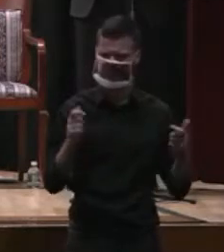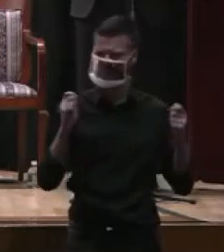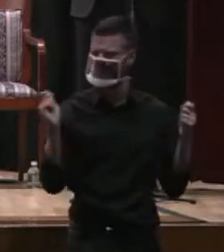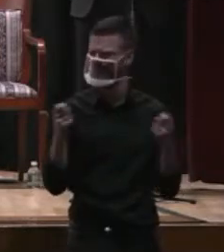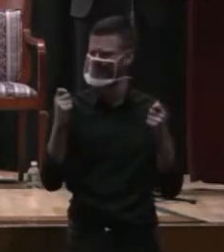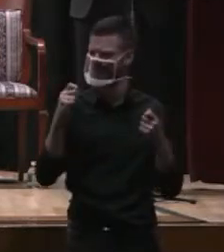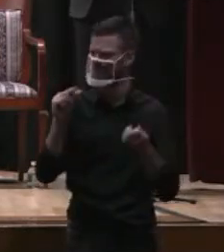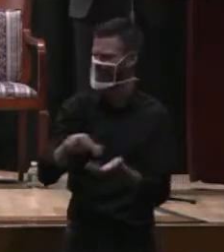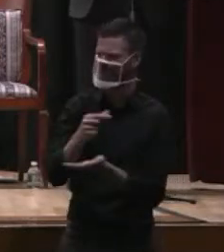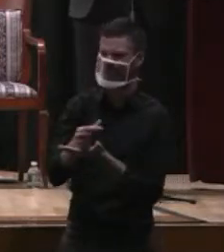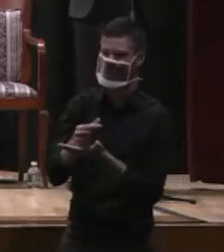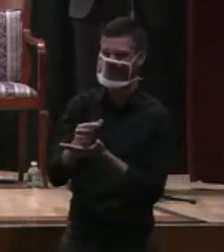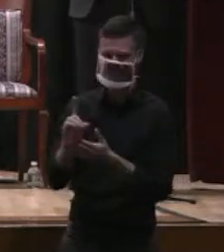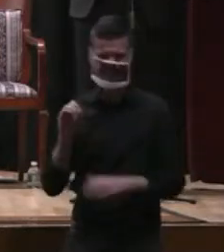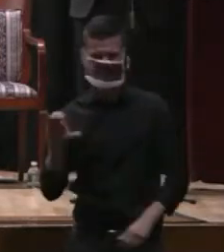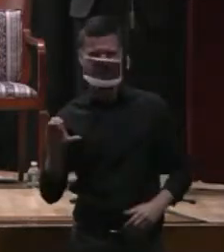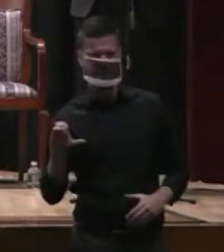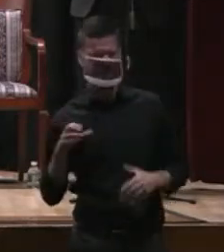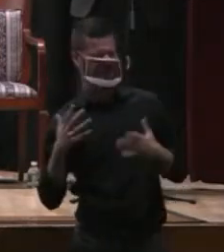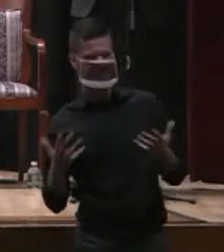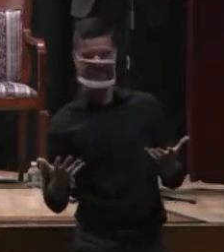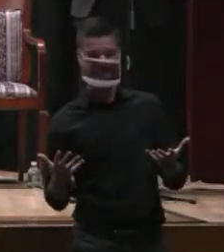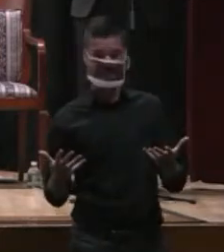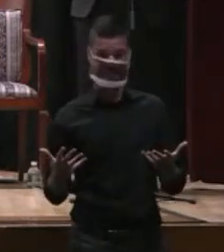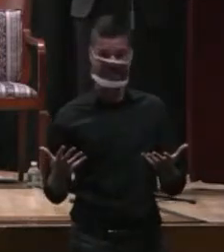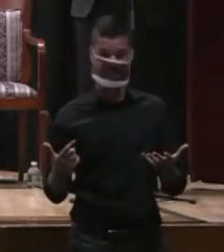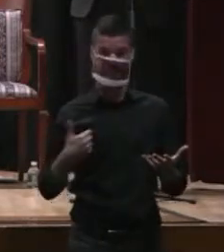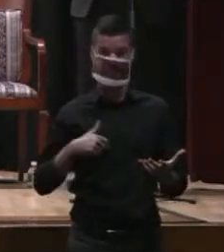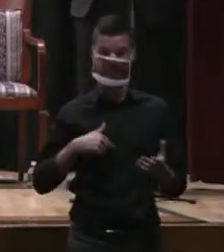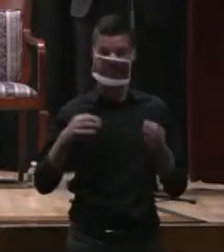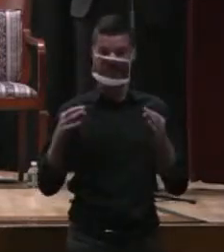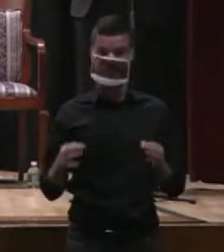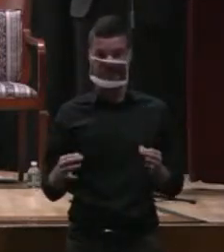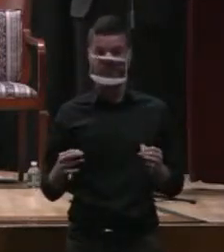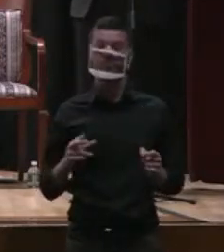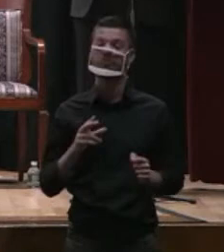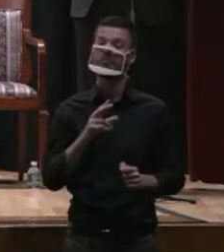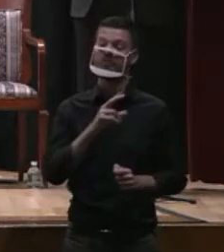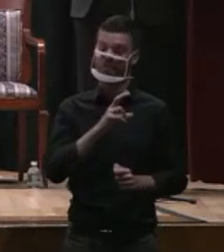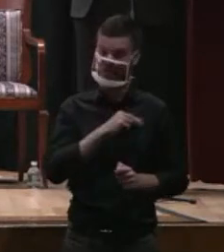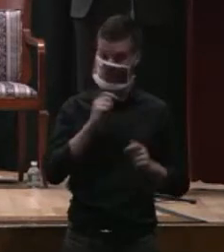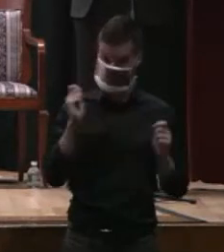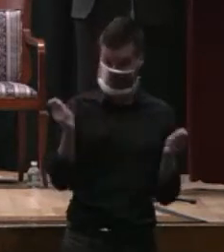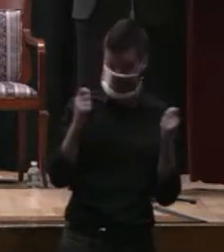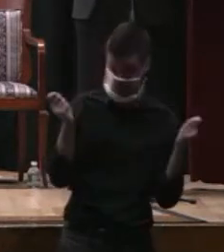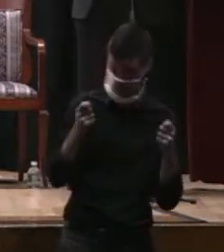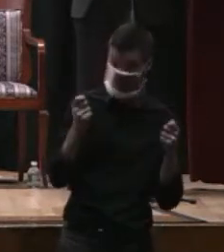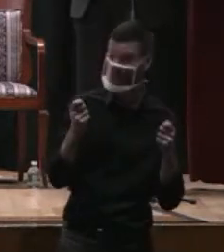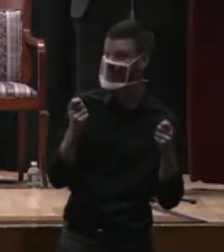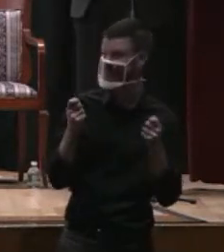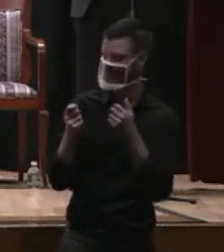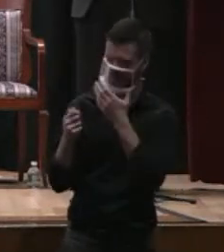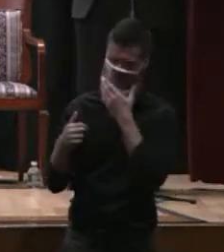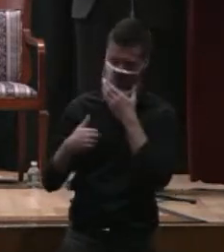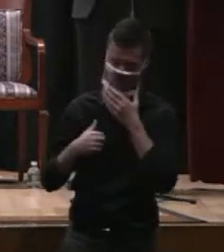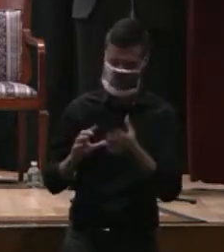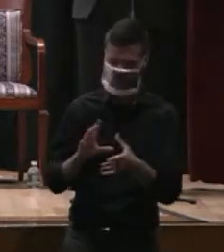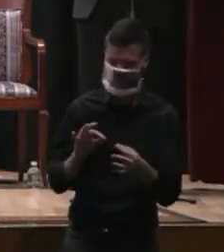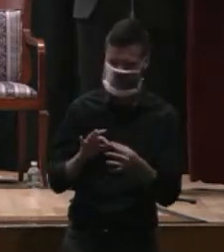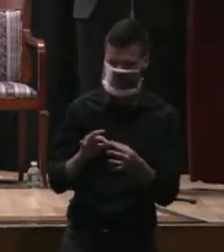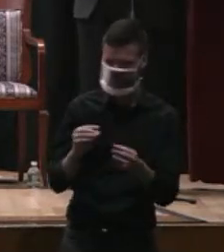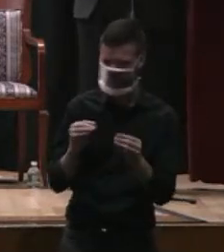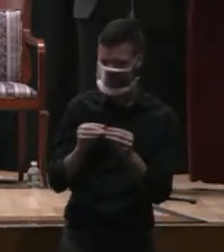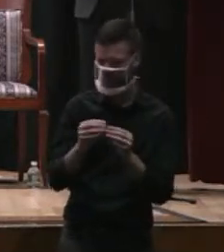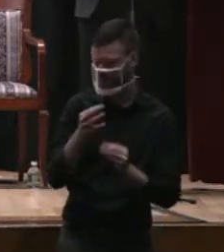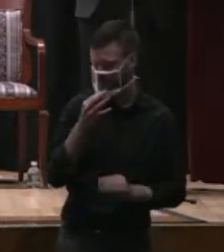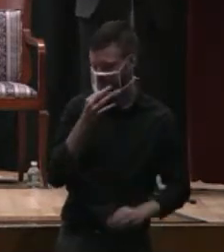no graduation ceremony in December. And so we started having pinning ceremonies. And I'll speak a little bit more about that in a